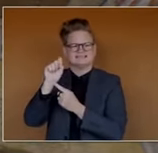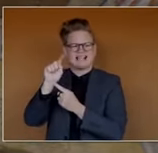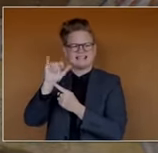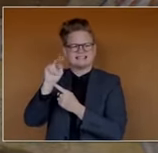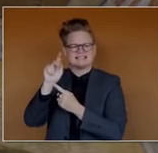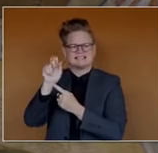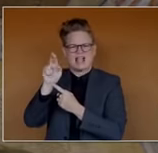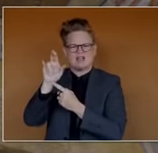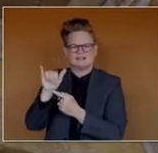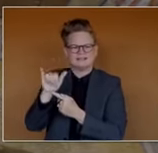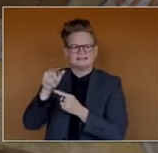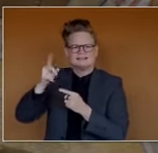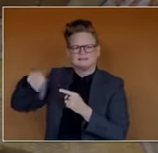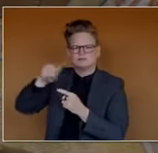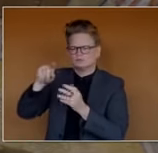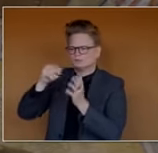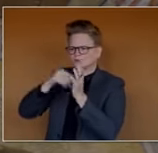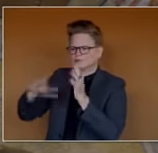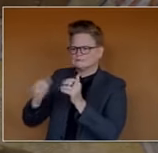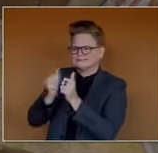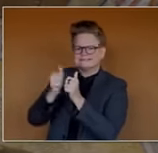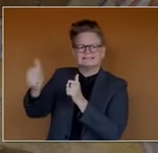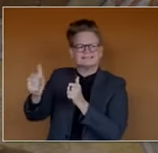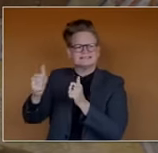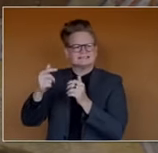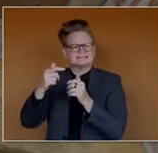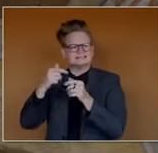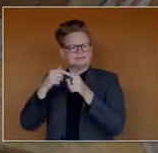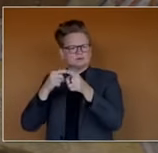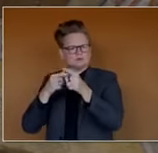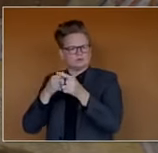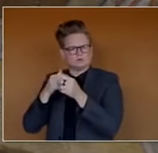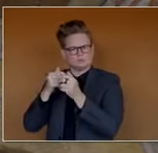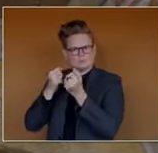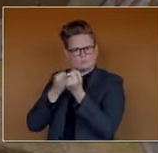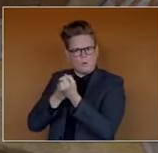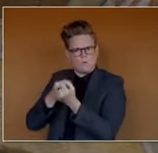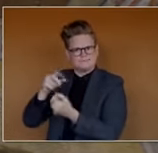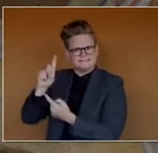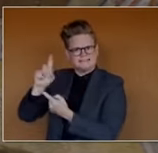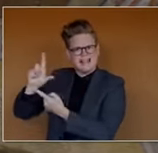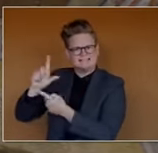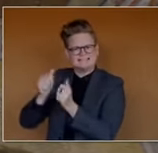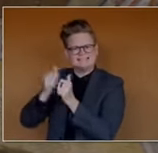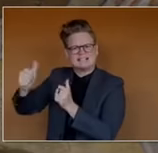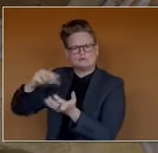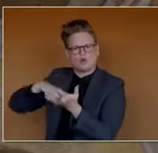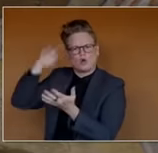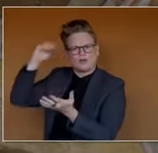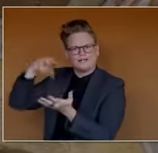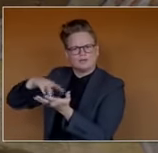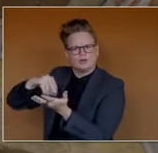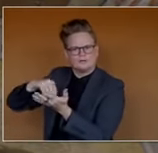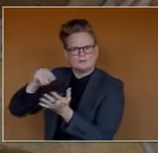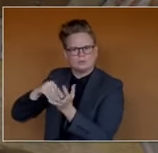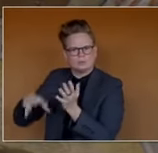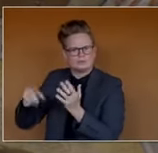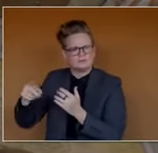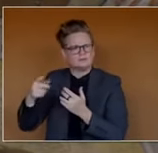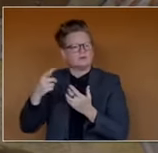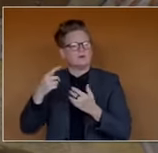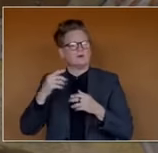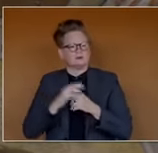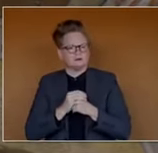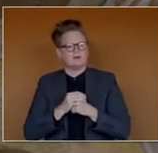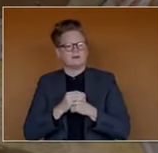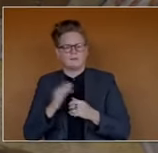support continuing the allowance for distance learning next year, or do you think it's time to move on? On June 30th at midnight, I anticipate